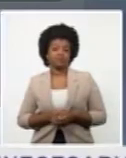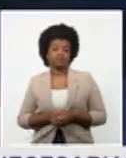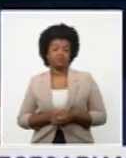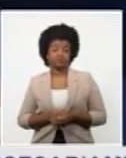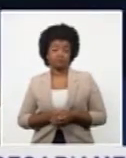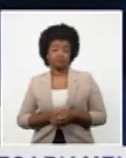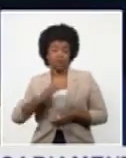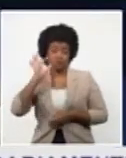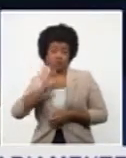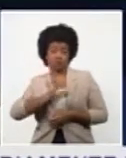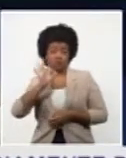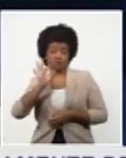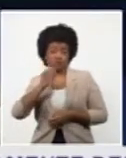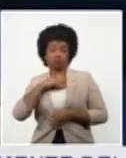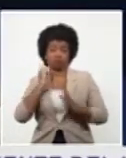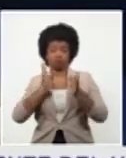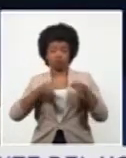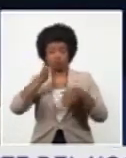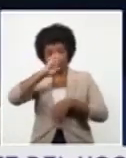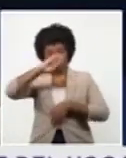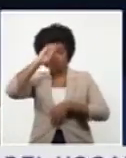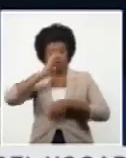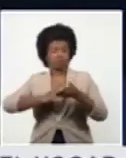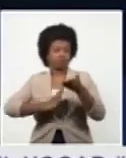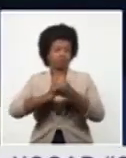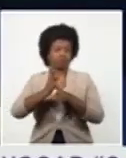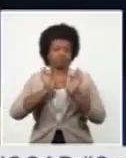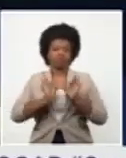That gives us a lethality of 3.9%.